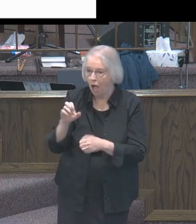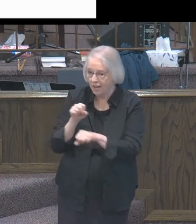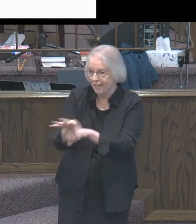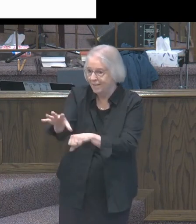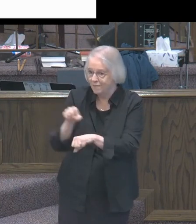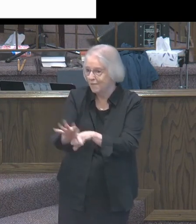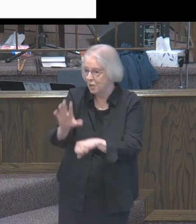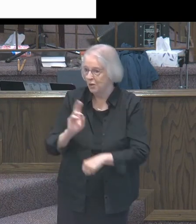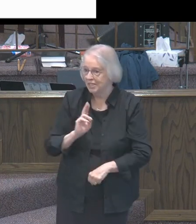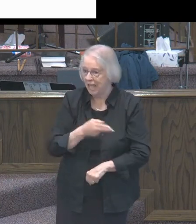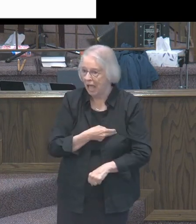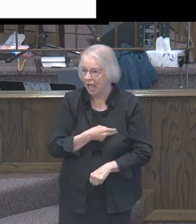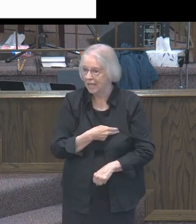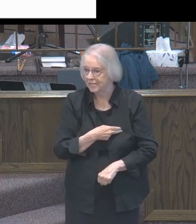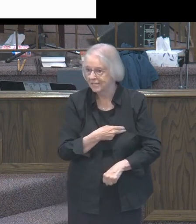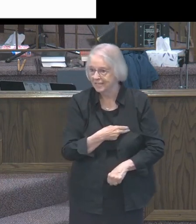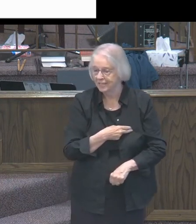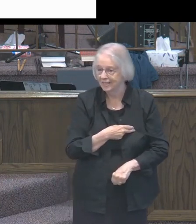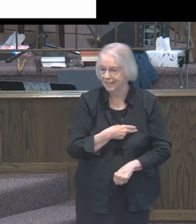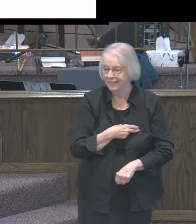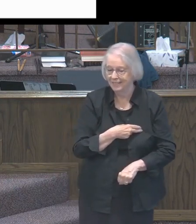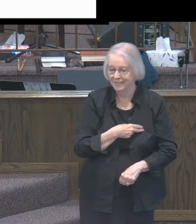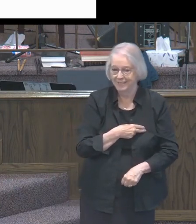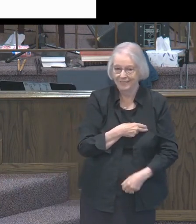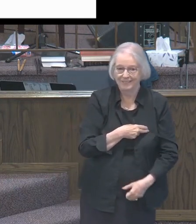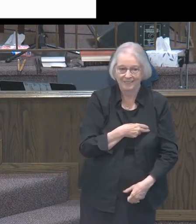and he who rules his spirit than he who takes a city.